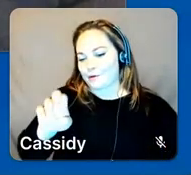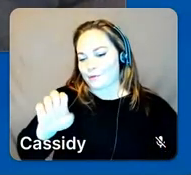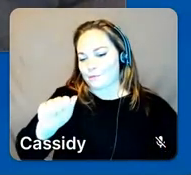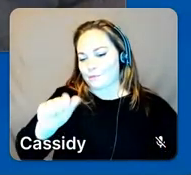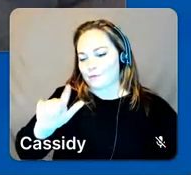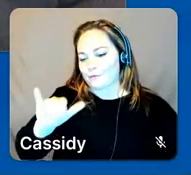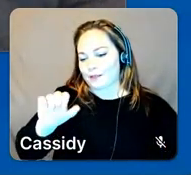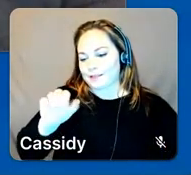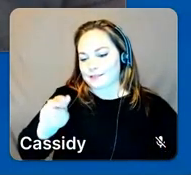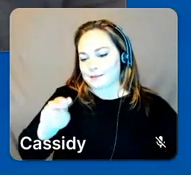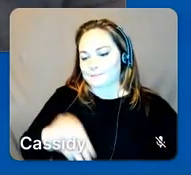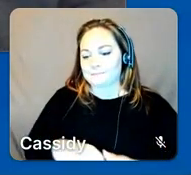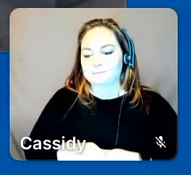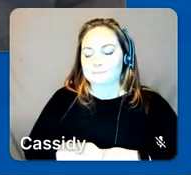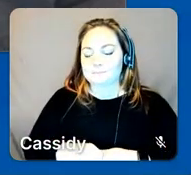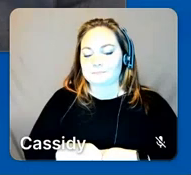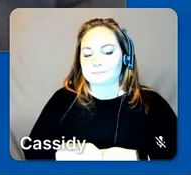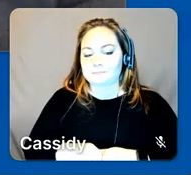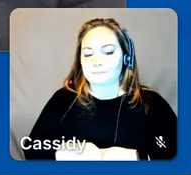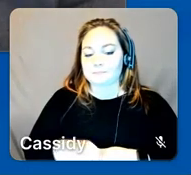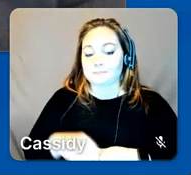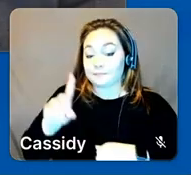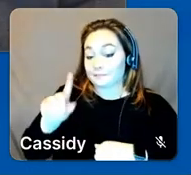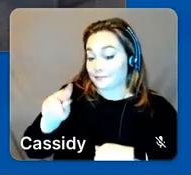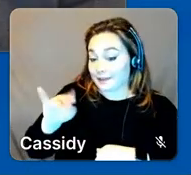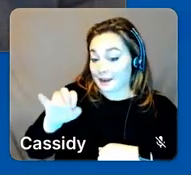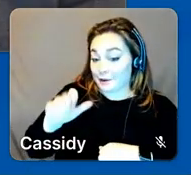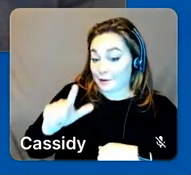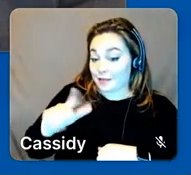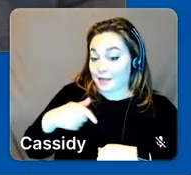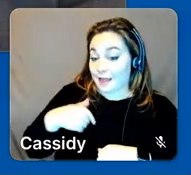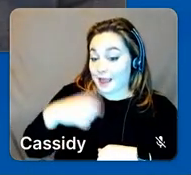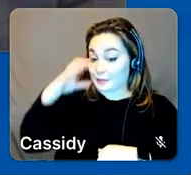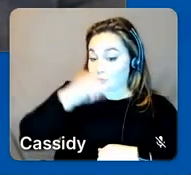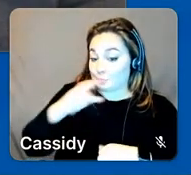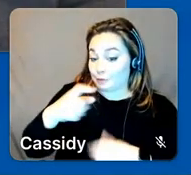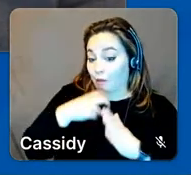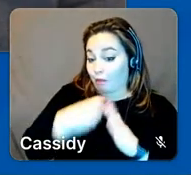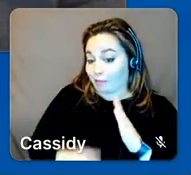that, Daniel, you were always kind of a sucker for science fiction, right?